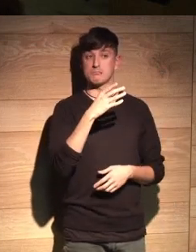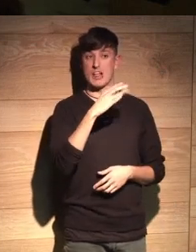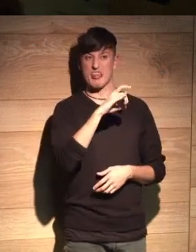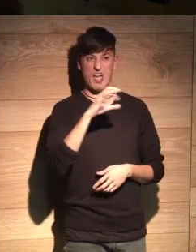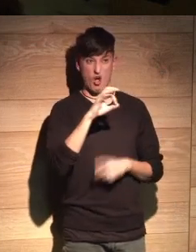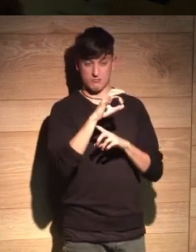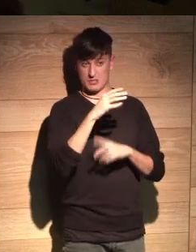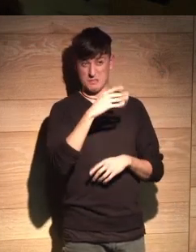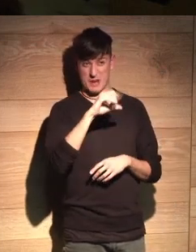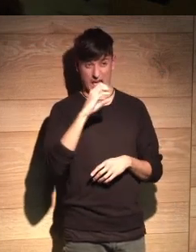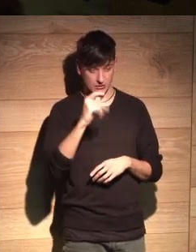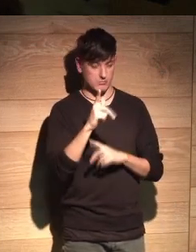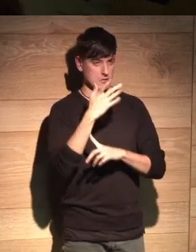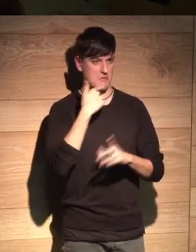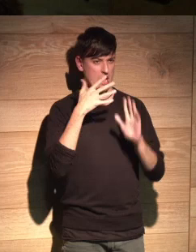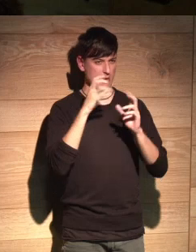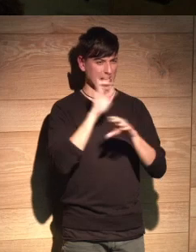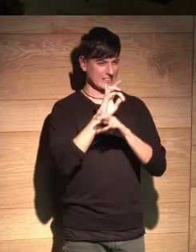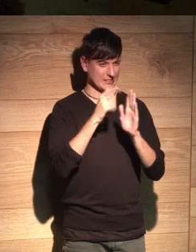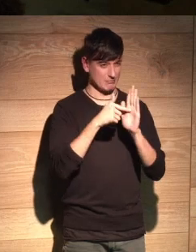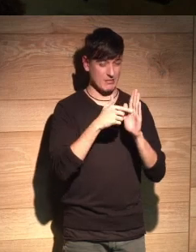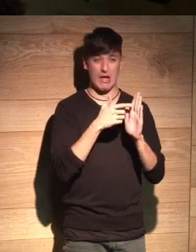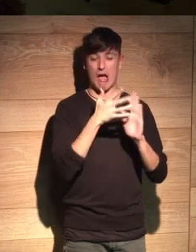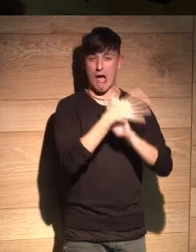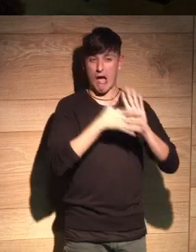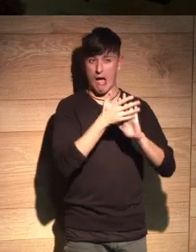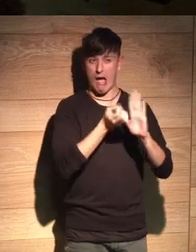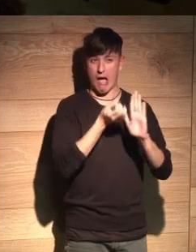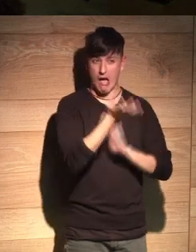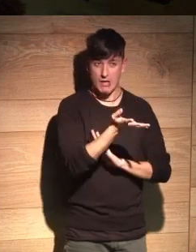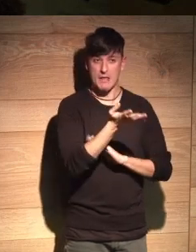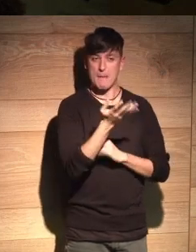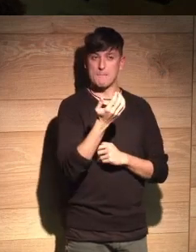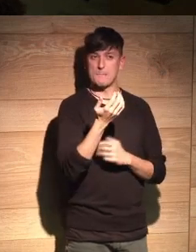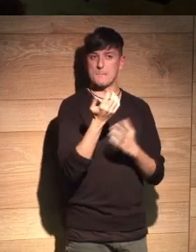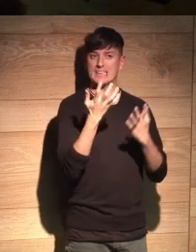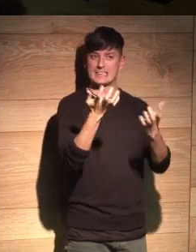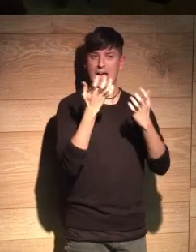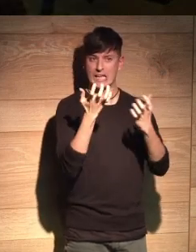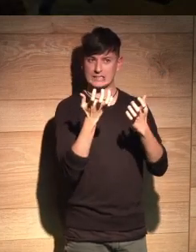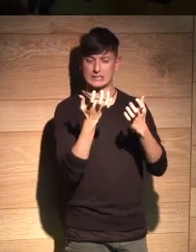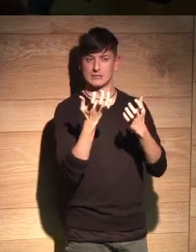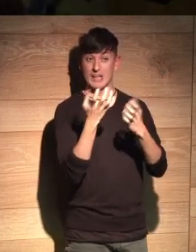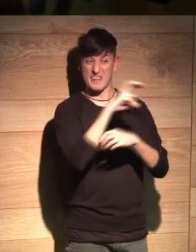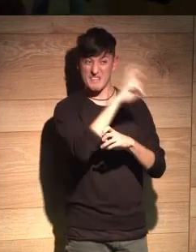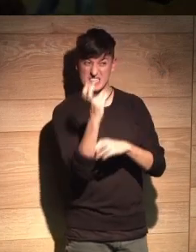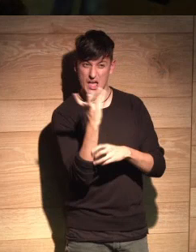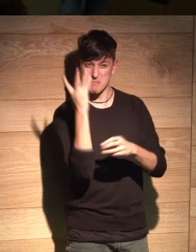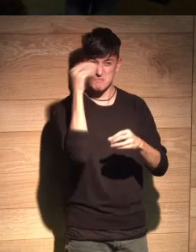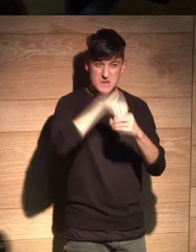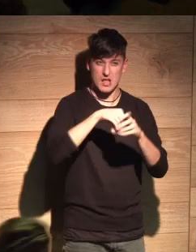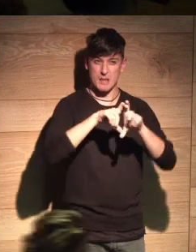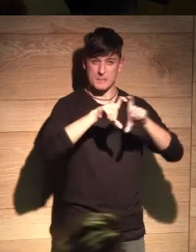the BlackRock, I think, talked about that, of the advantages given by to the company's